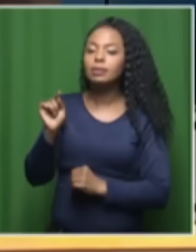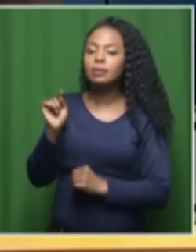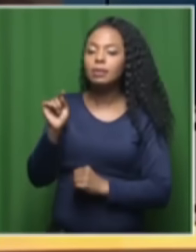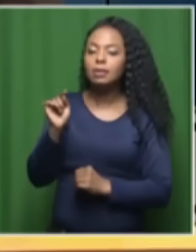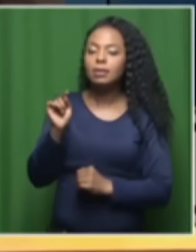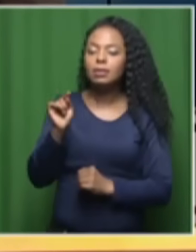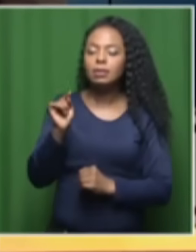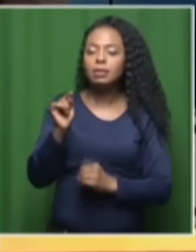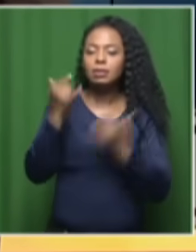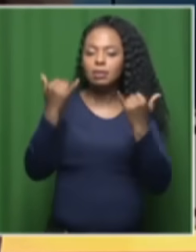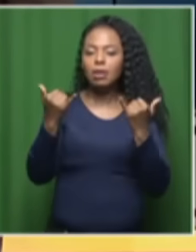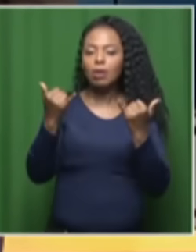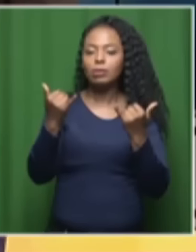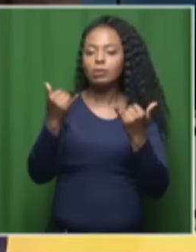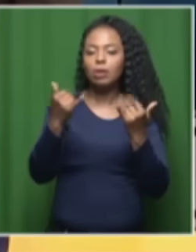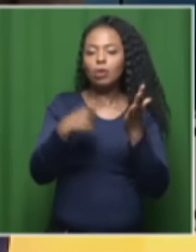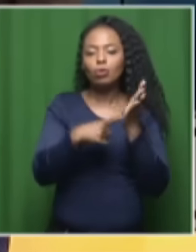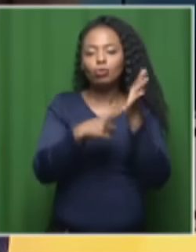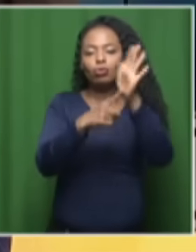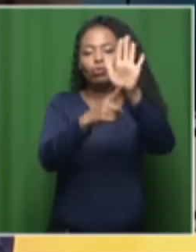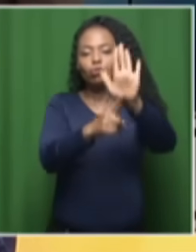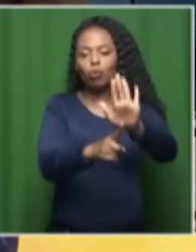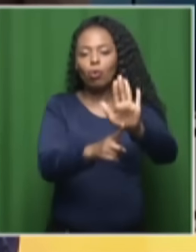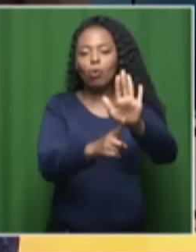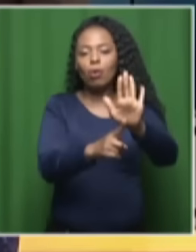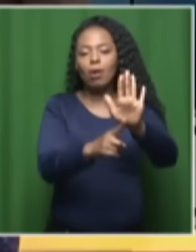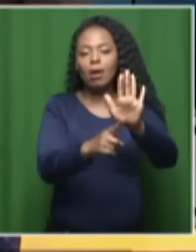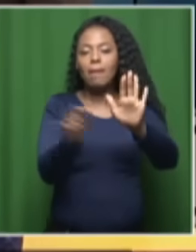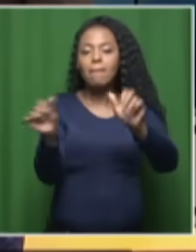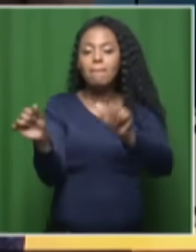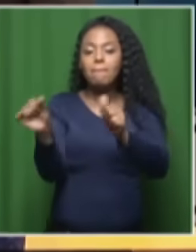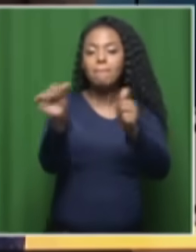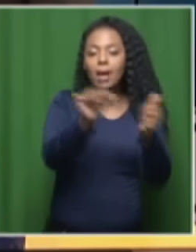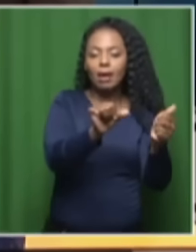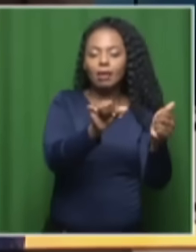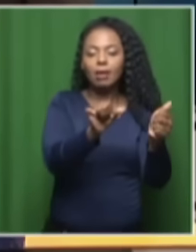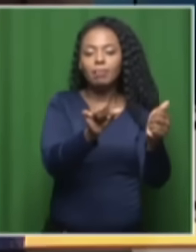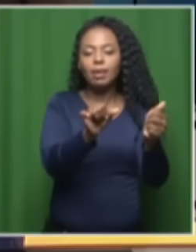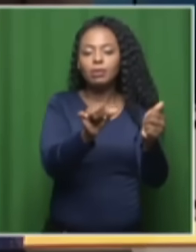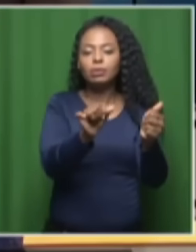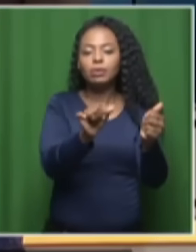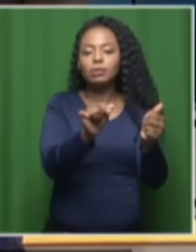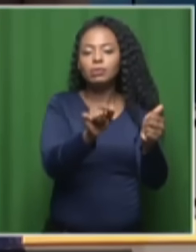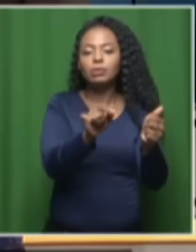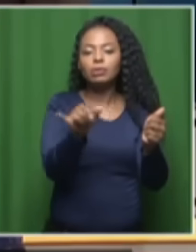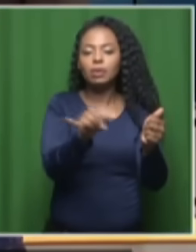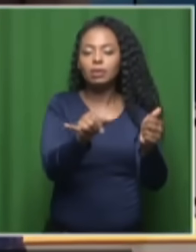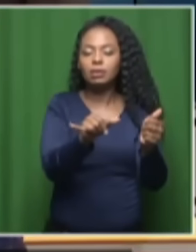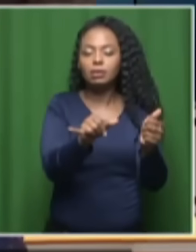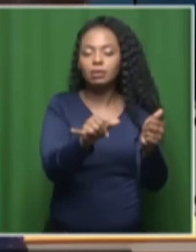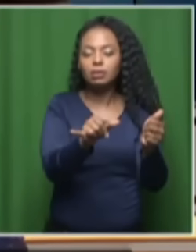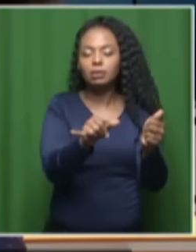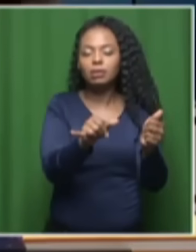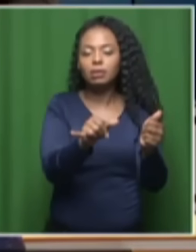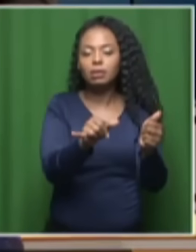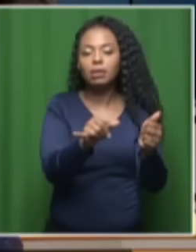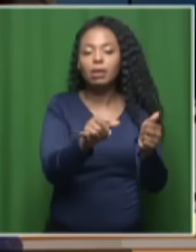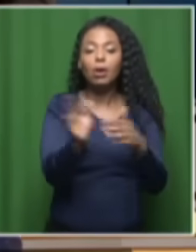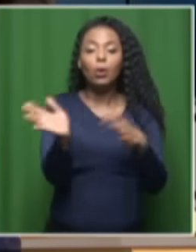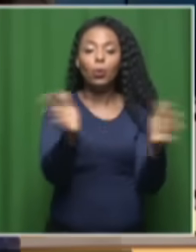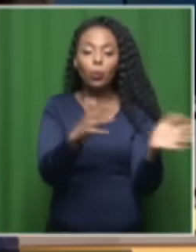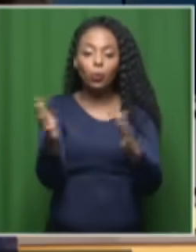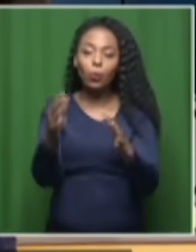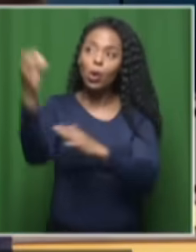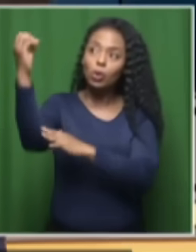We'll see if we just toggle back. Then we go back to this one. You can see the wind and solar fills